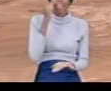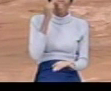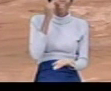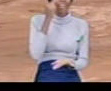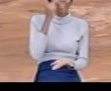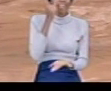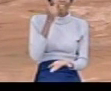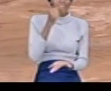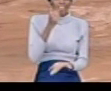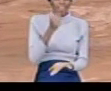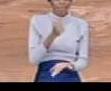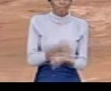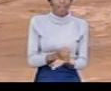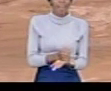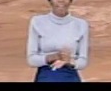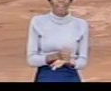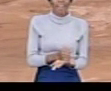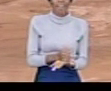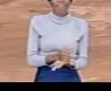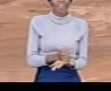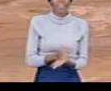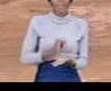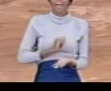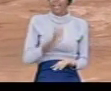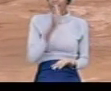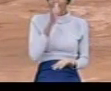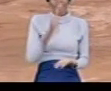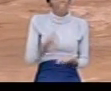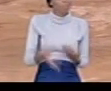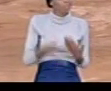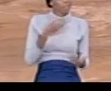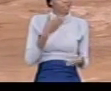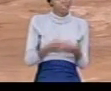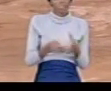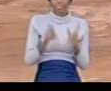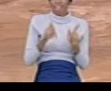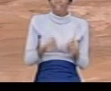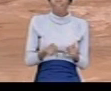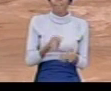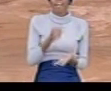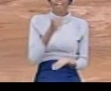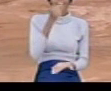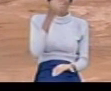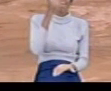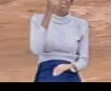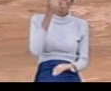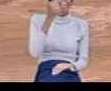whosoever, amen. I am the whosoever.